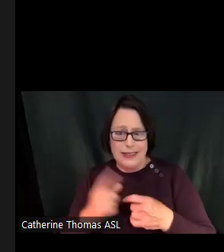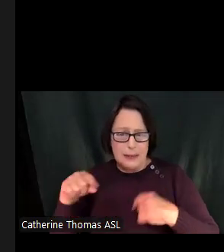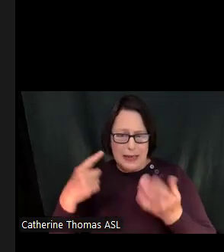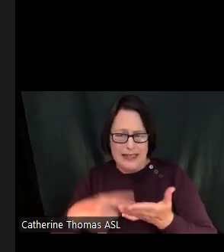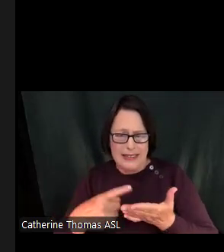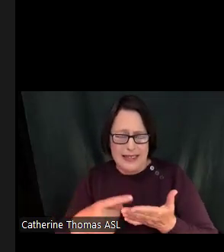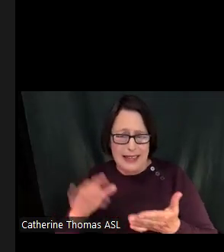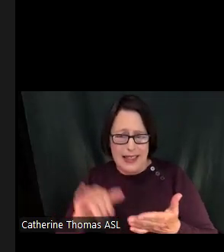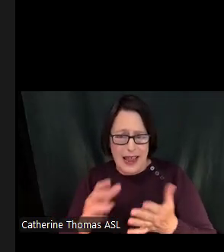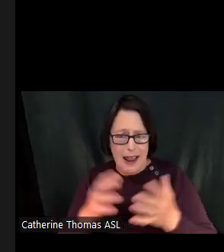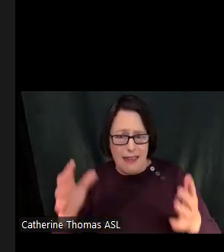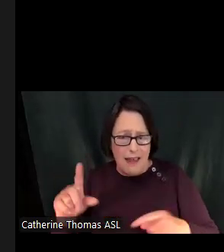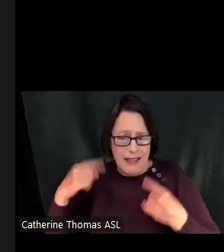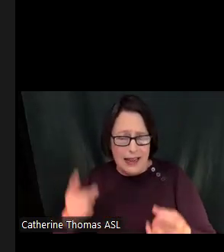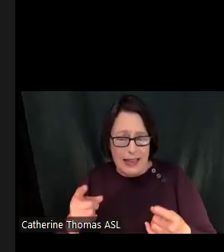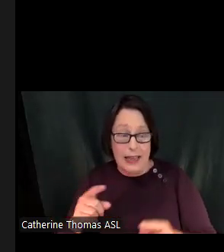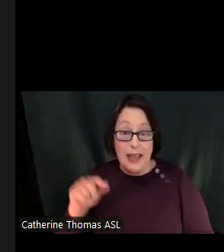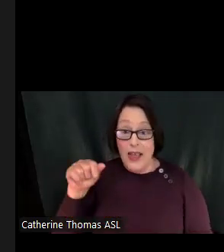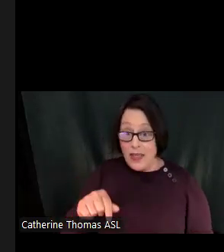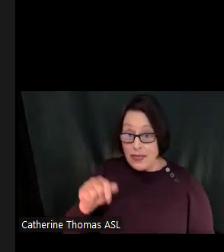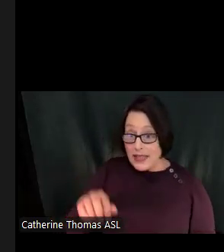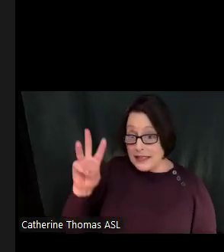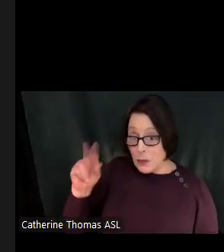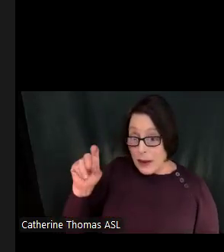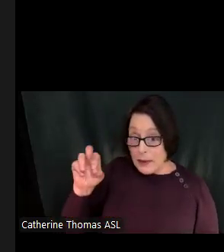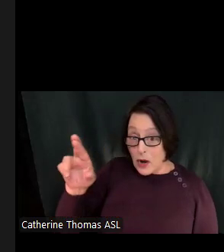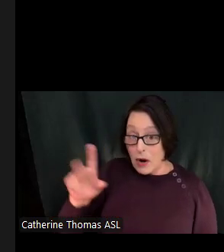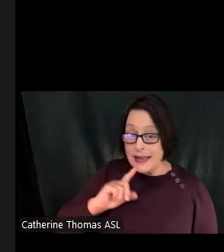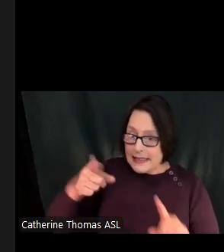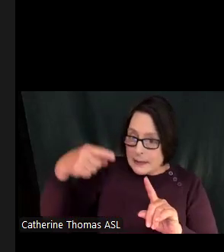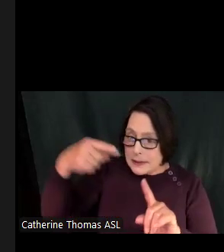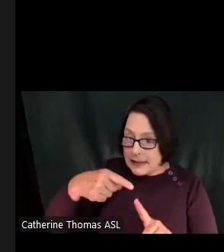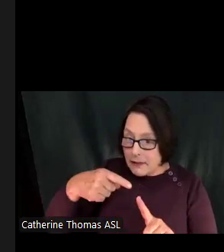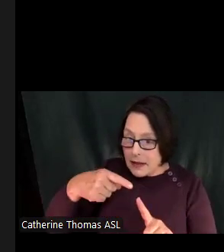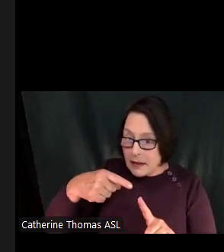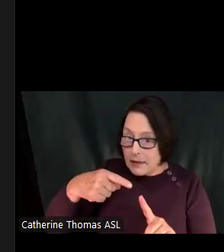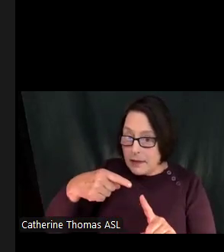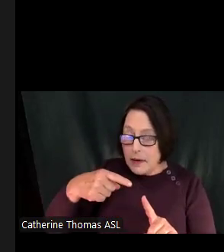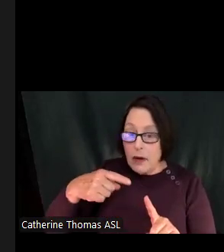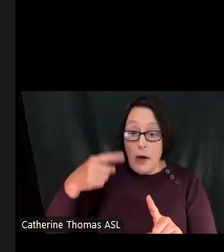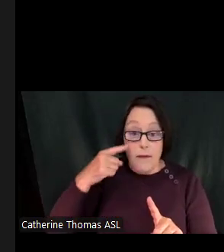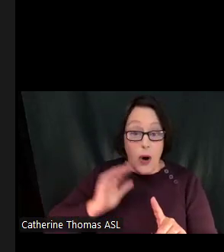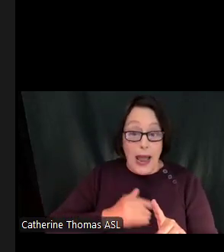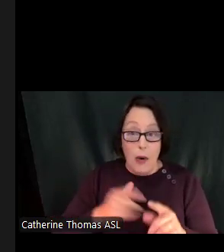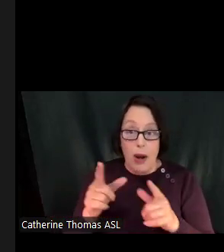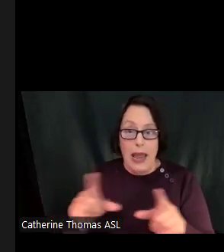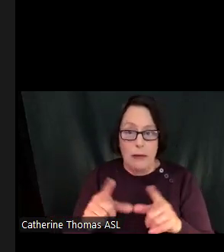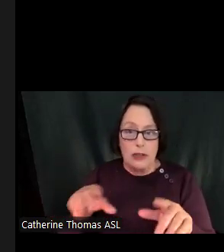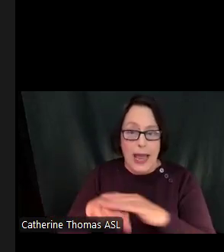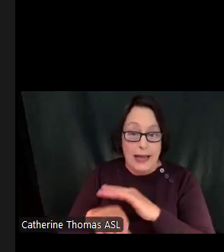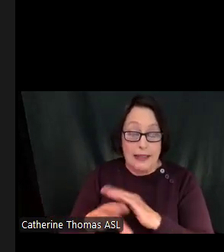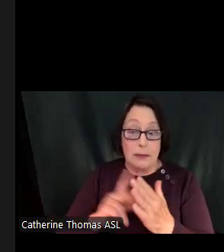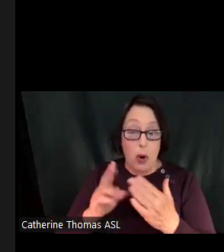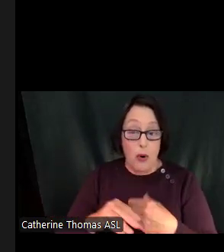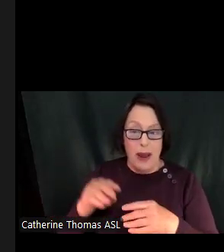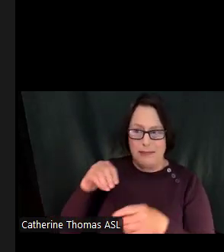lately. This particular webinar is specific to our language access program internally, as